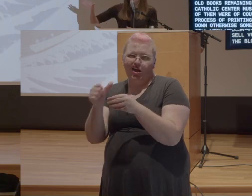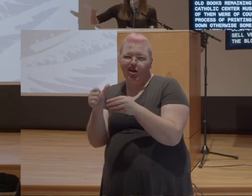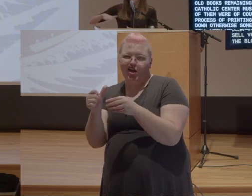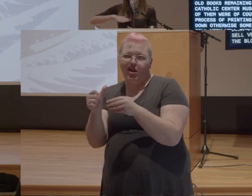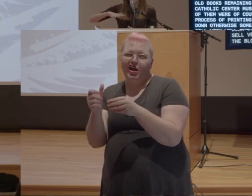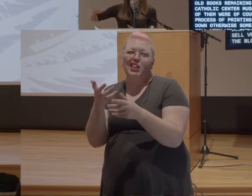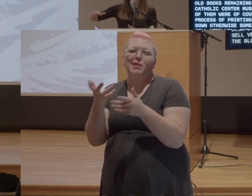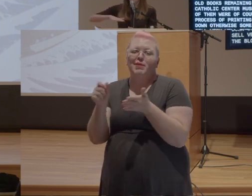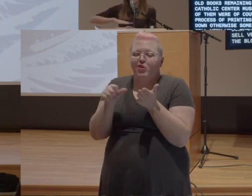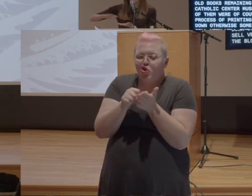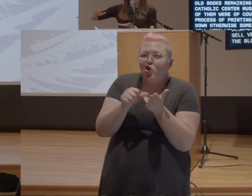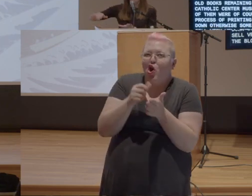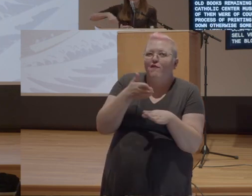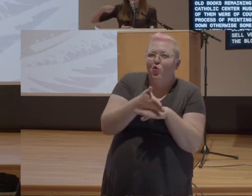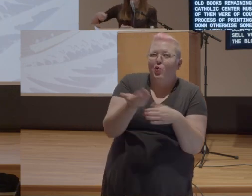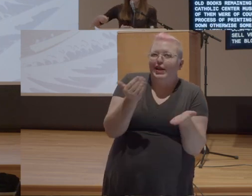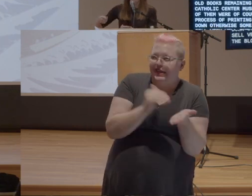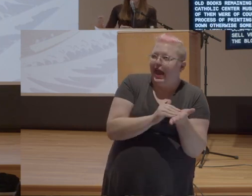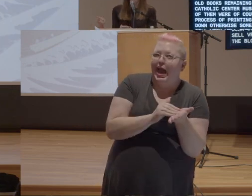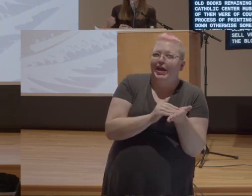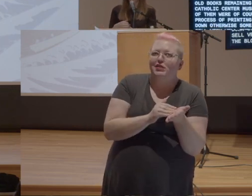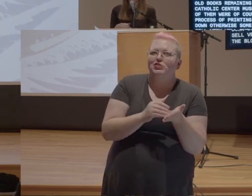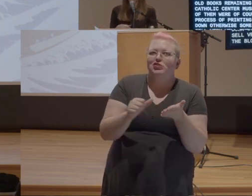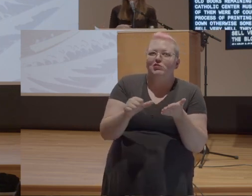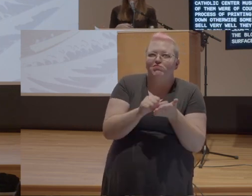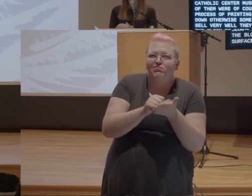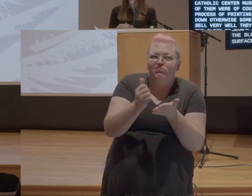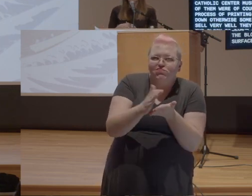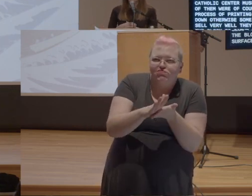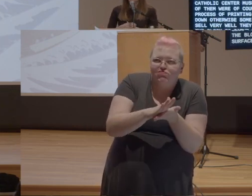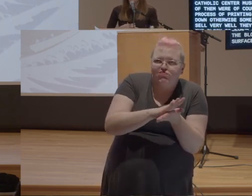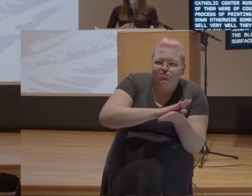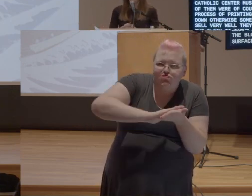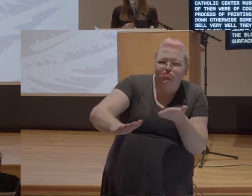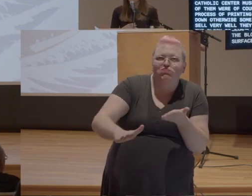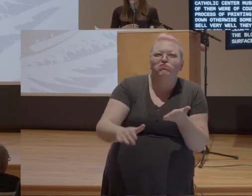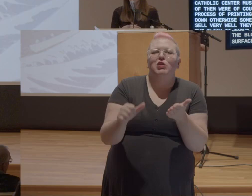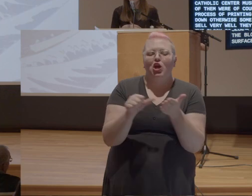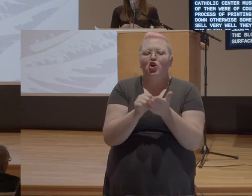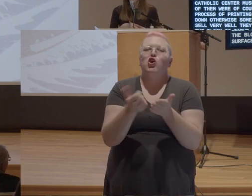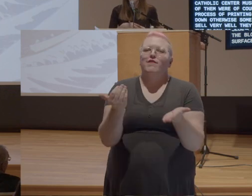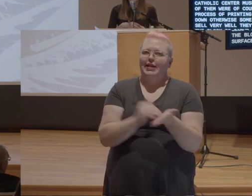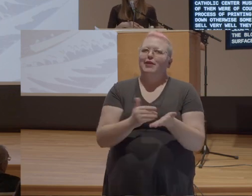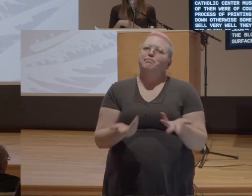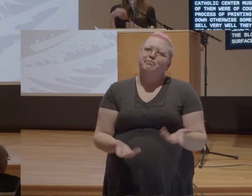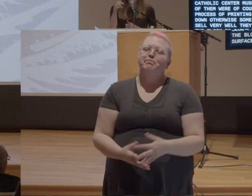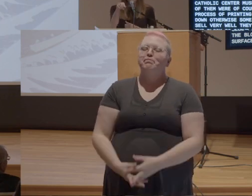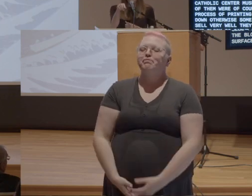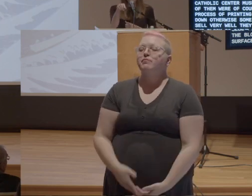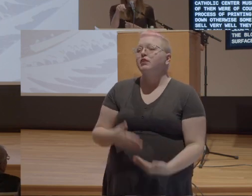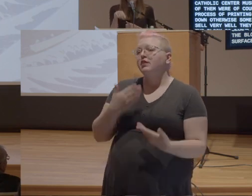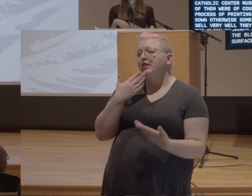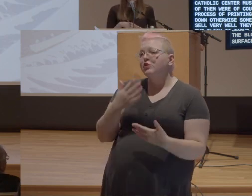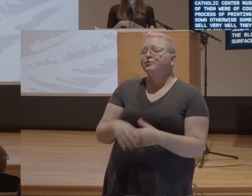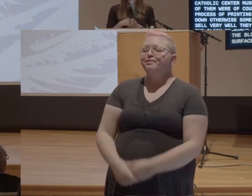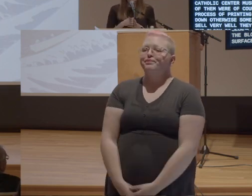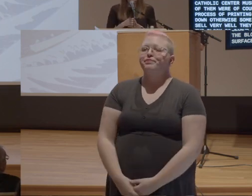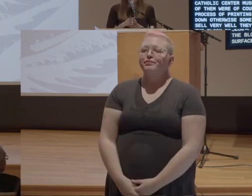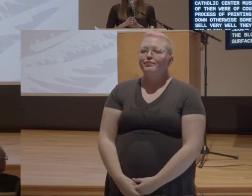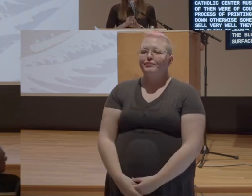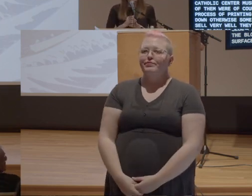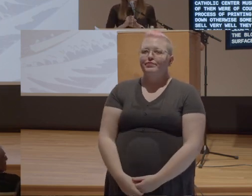carve it back down to its flat surface and recarve it. Thank you. Here's one.